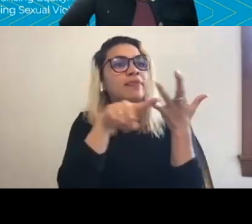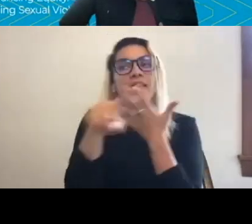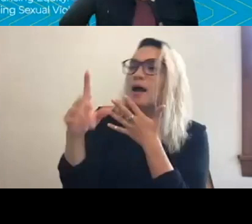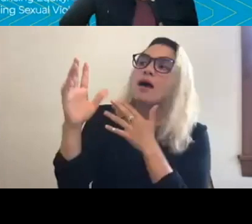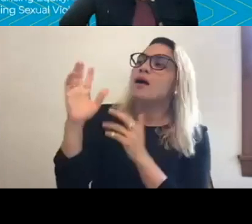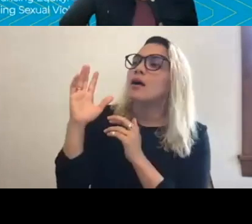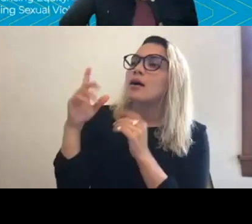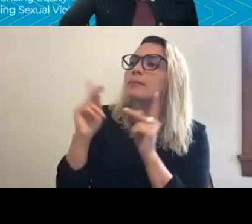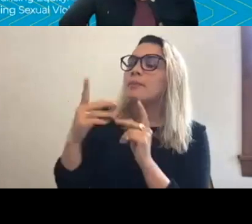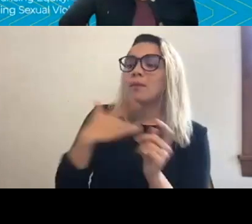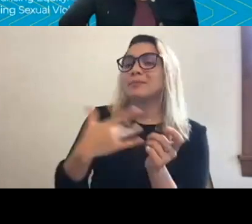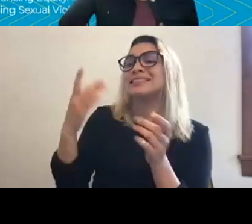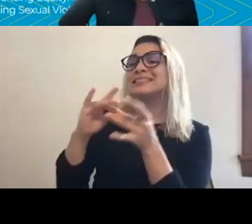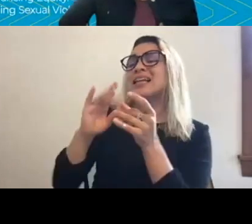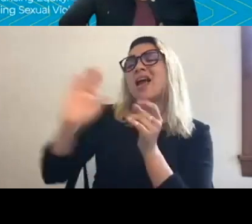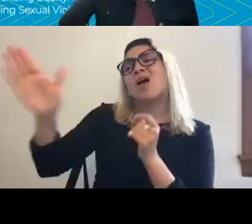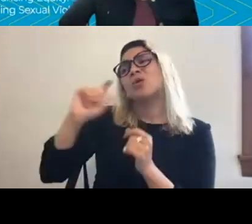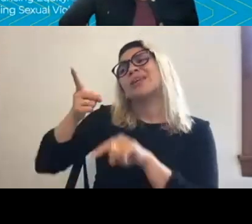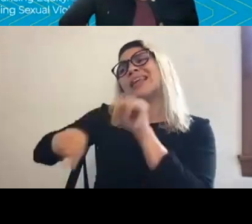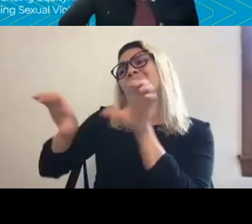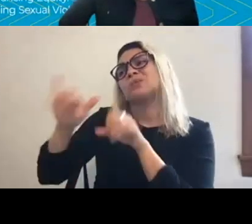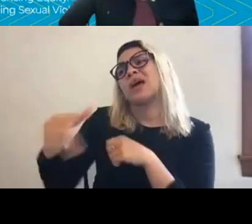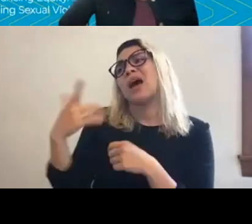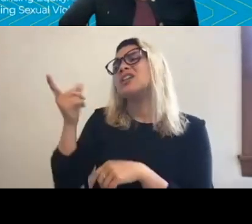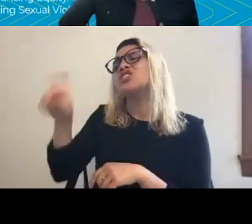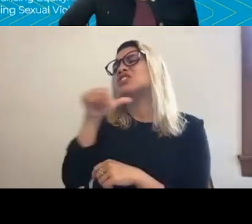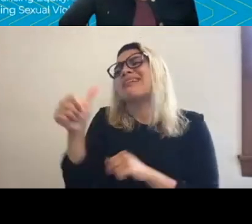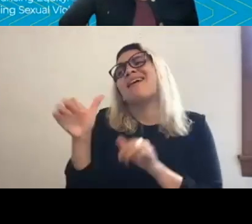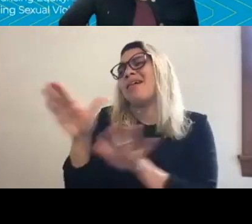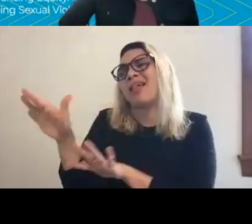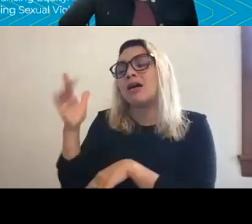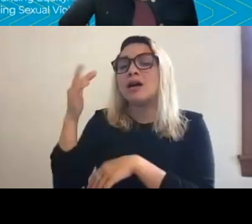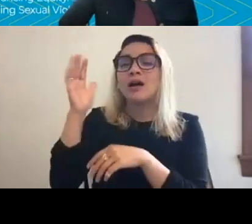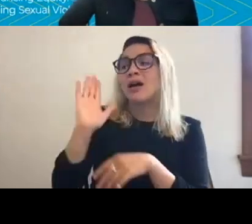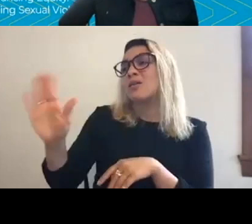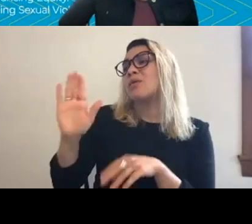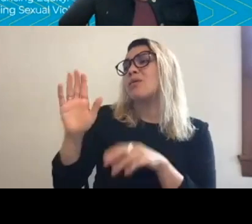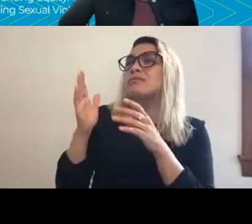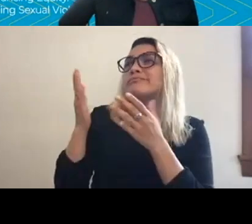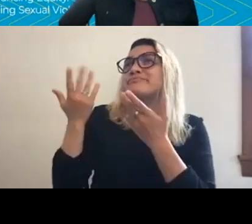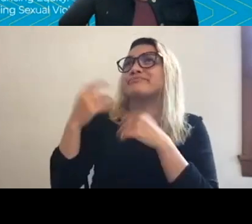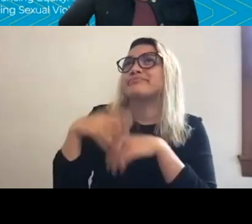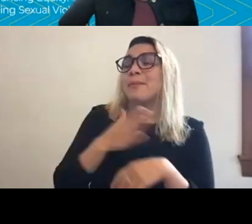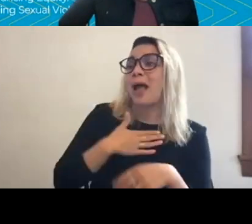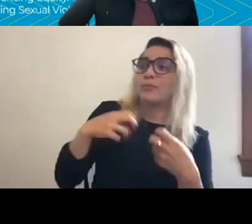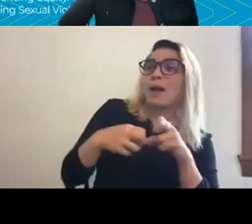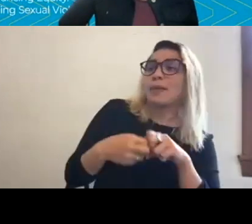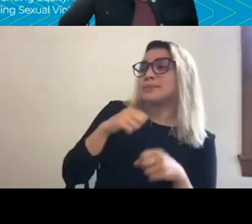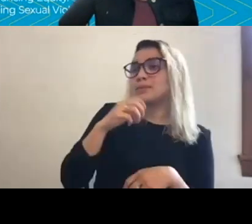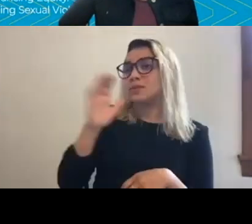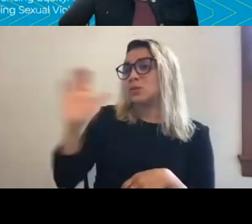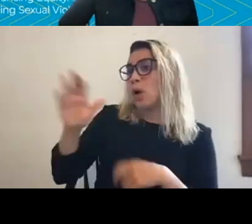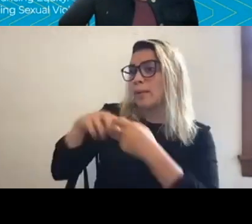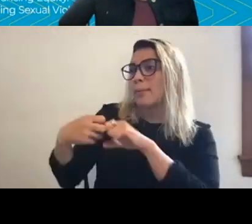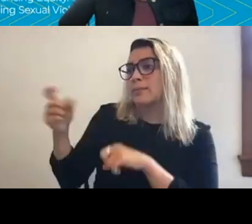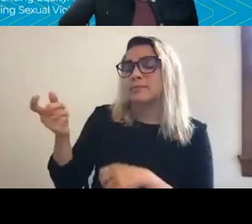shouldn't do something, that the problems that other people face are not my direct problem. It actually invites